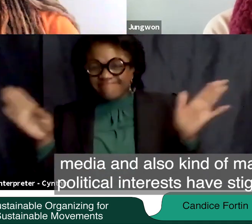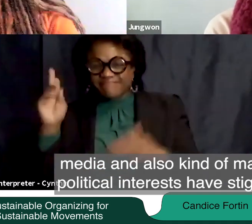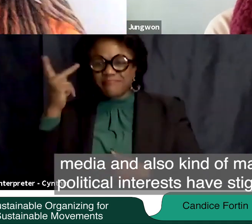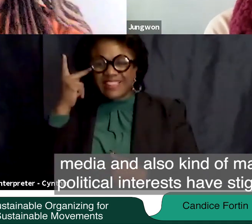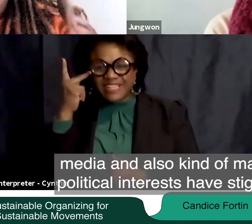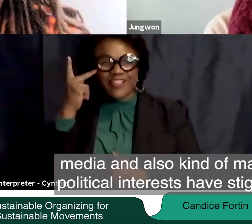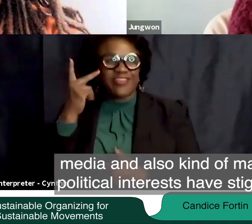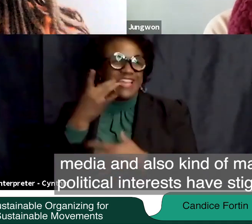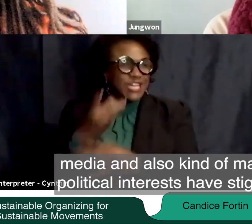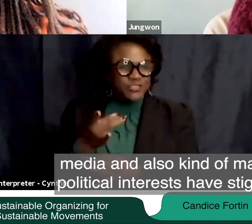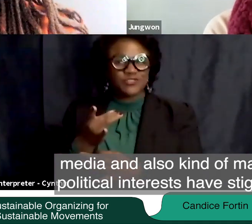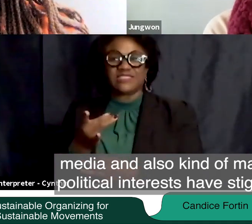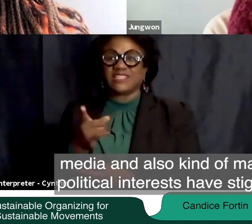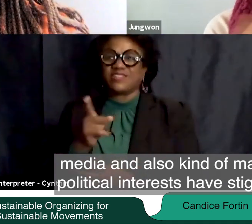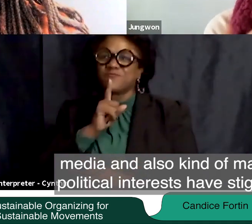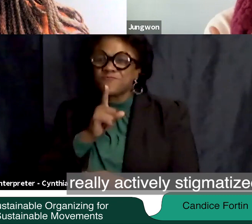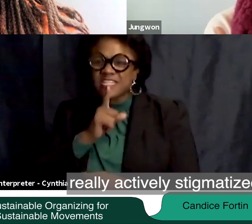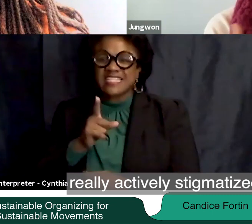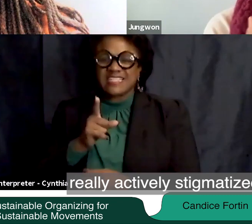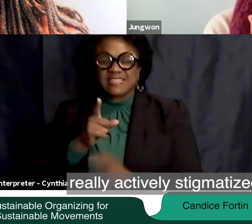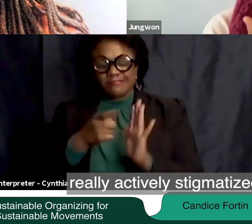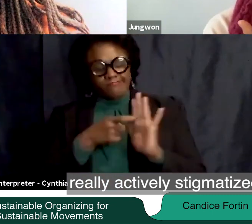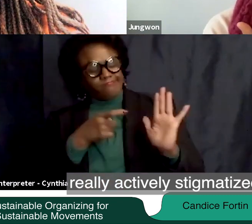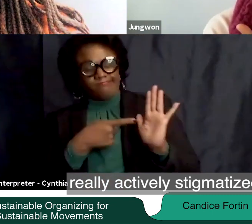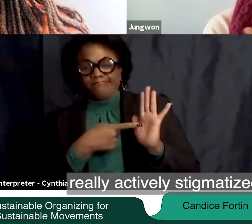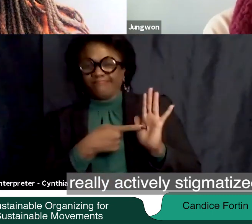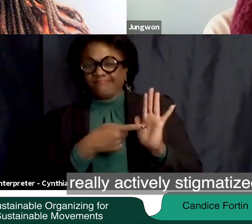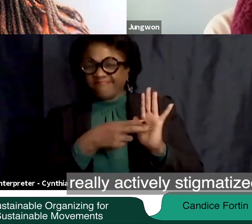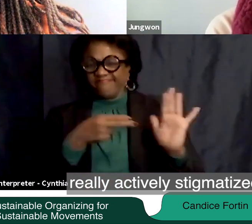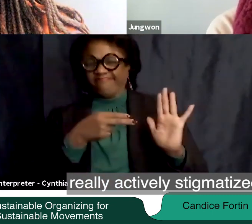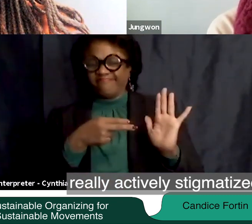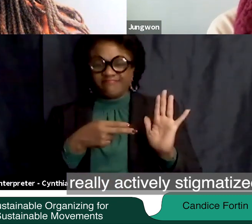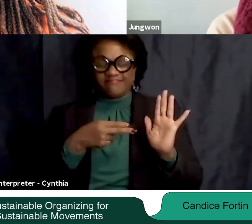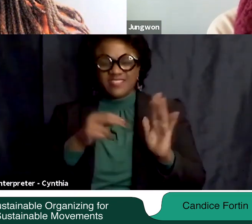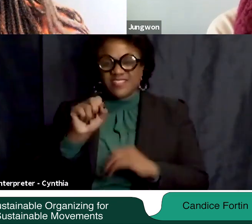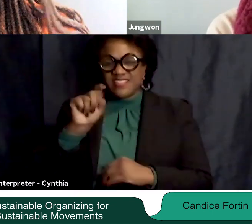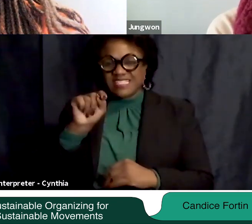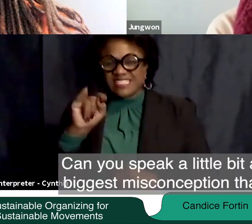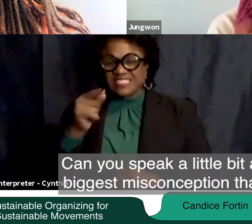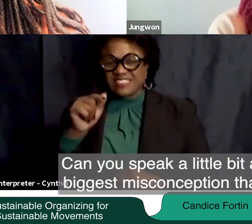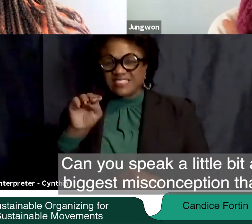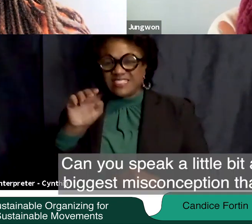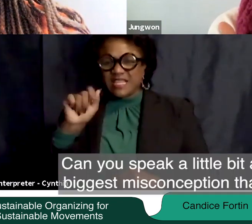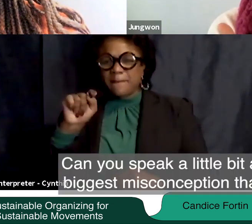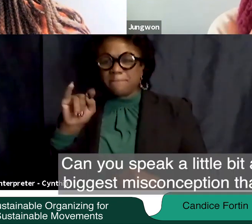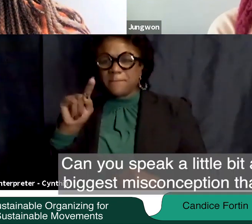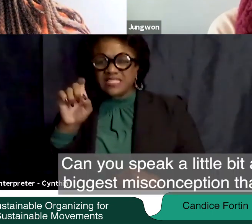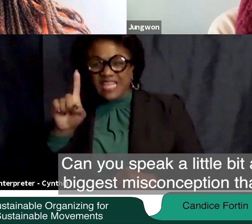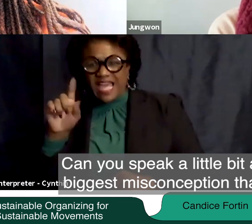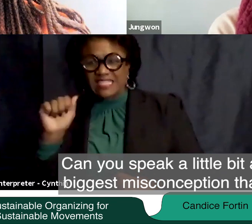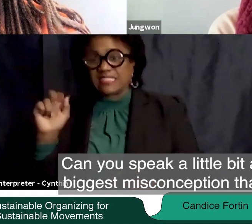political interests have really actively stigmatized Antifa. Can you speak a little